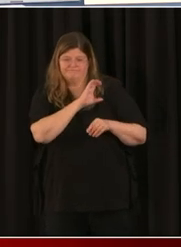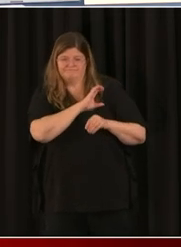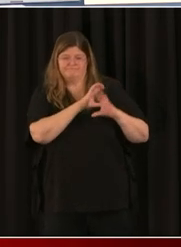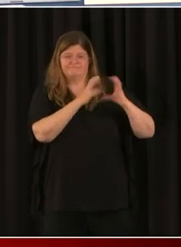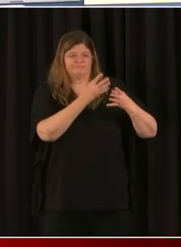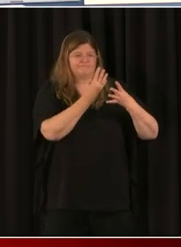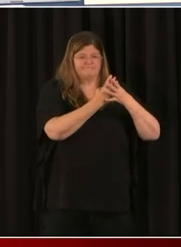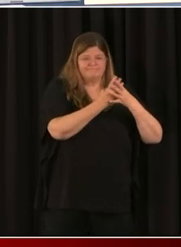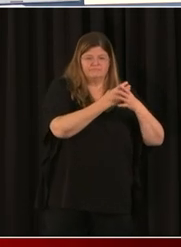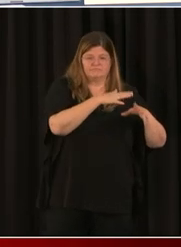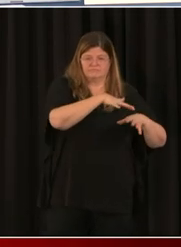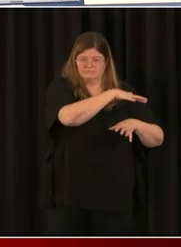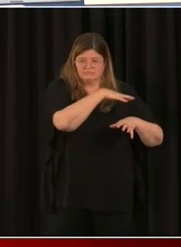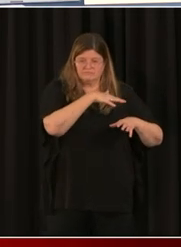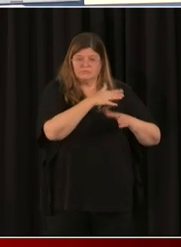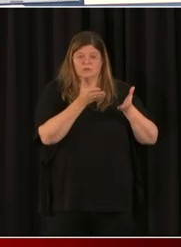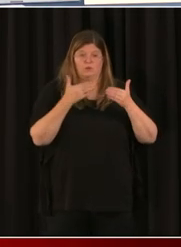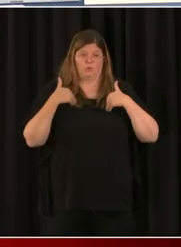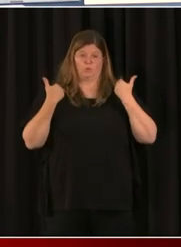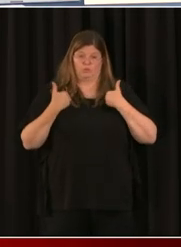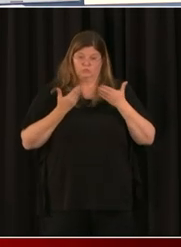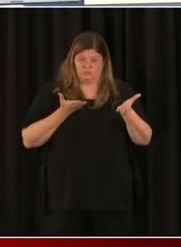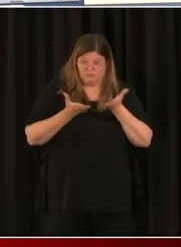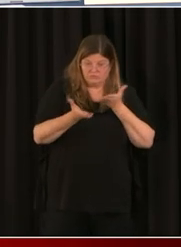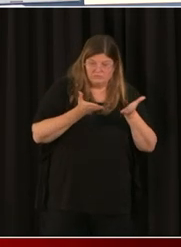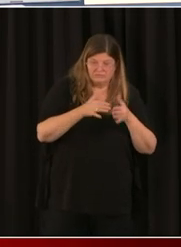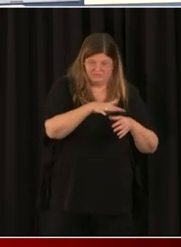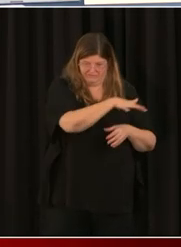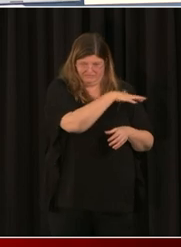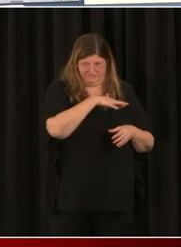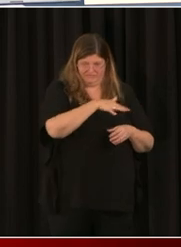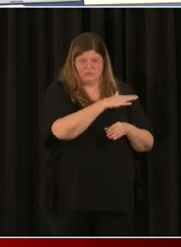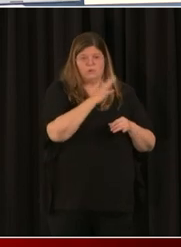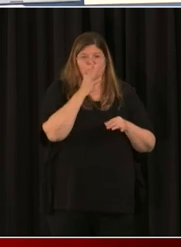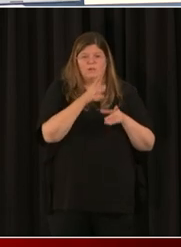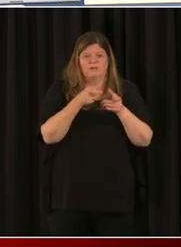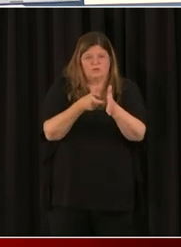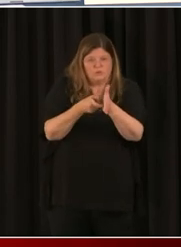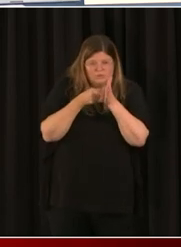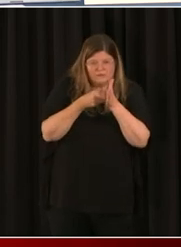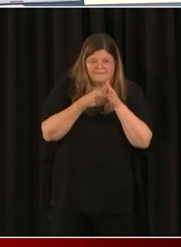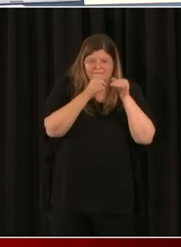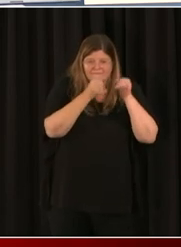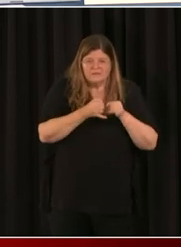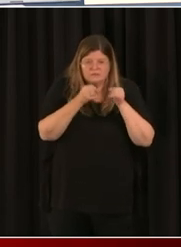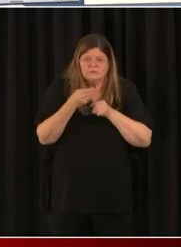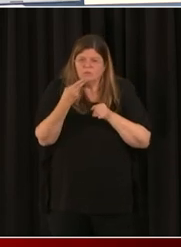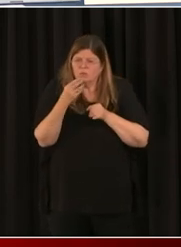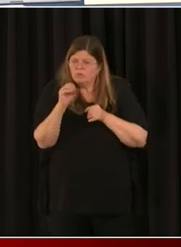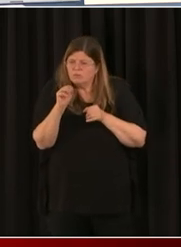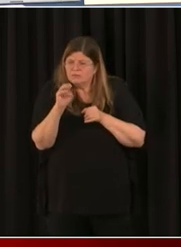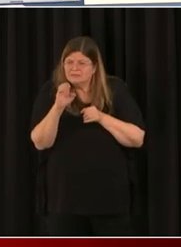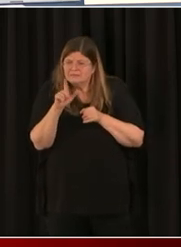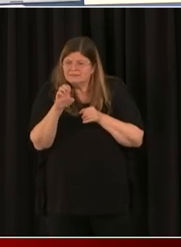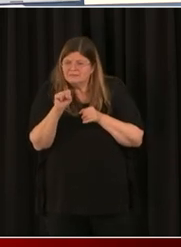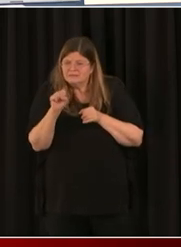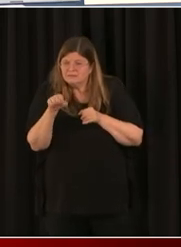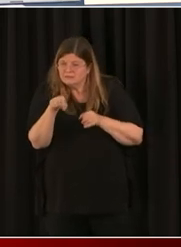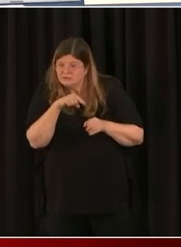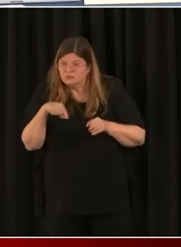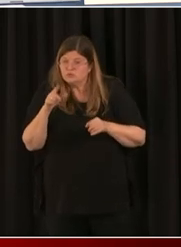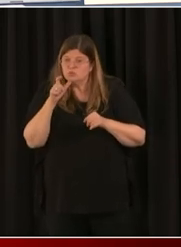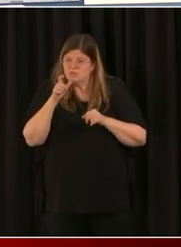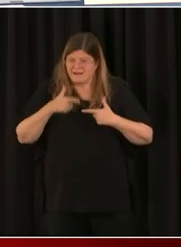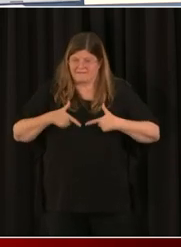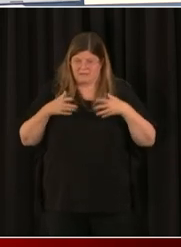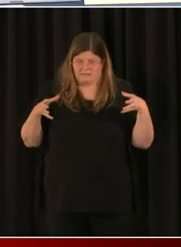outside of the Vaccinate.dc.gov system and not require individuals experiencing homelessness and individuals who live in congregate settings